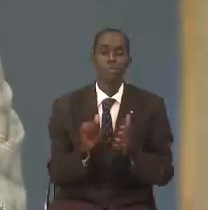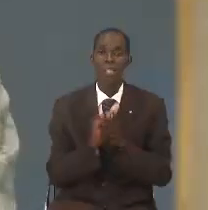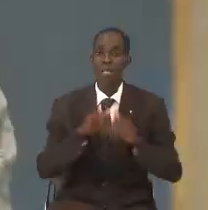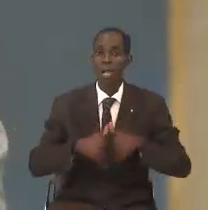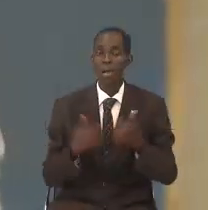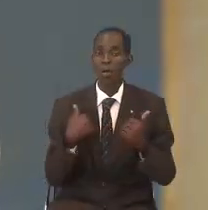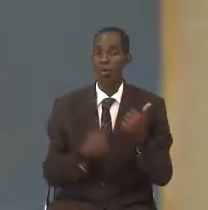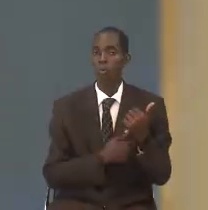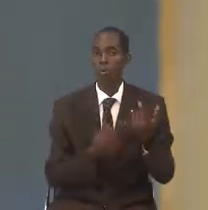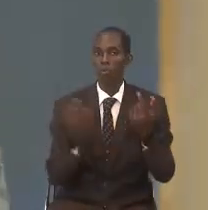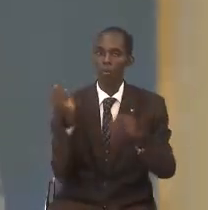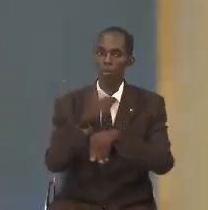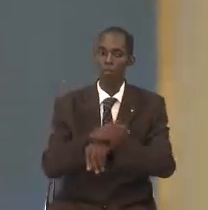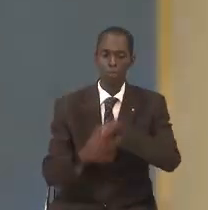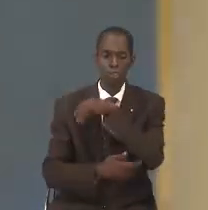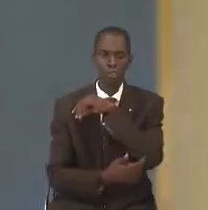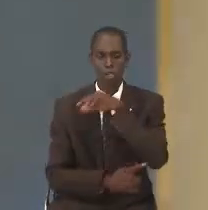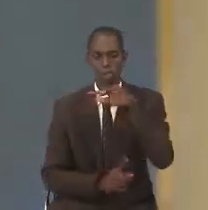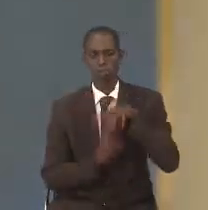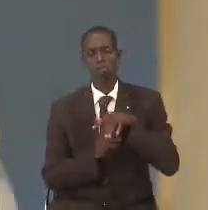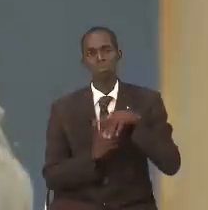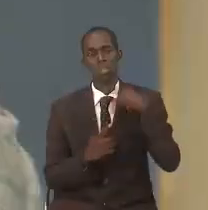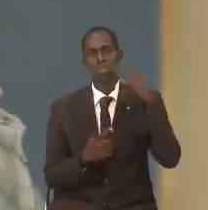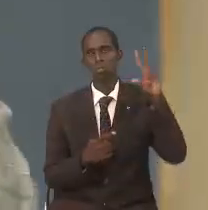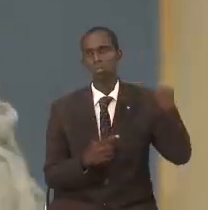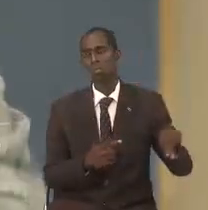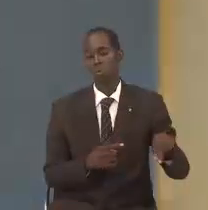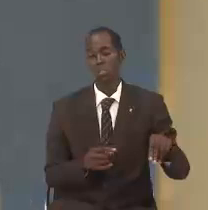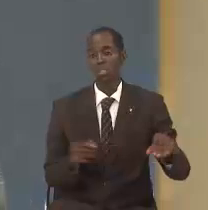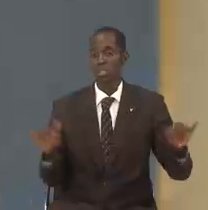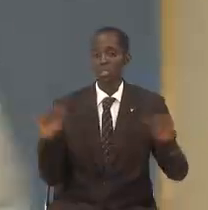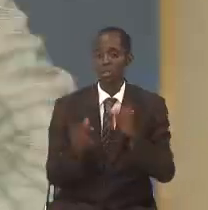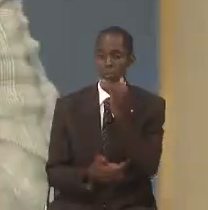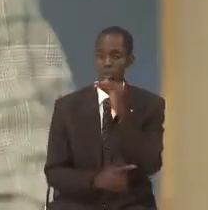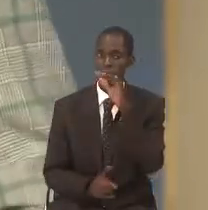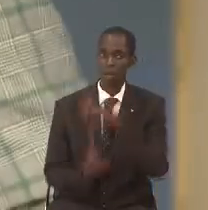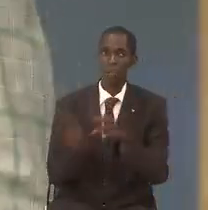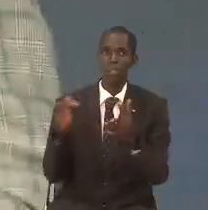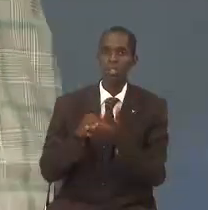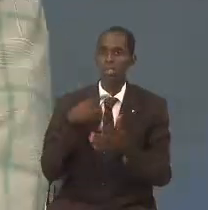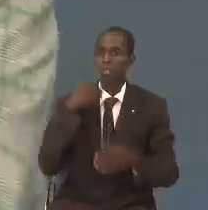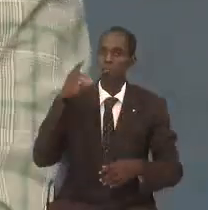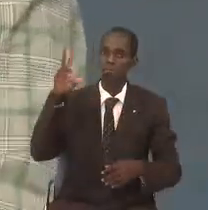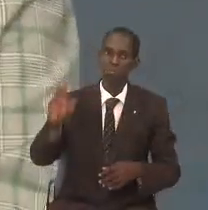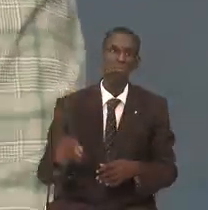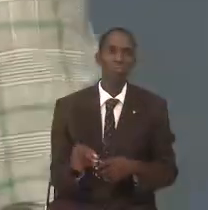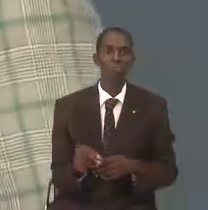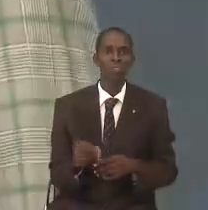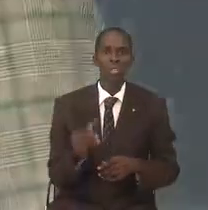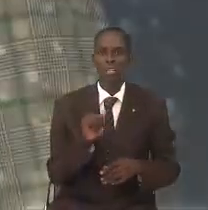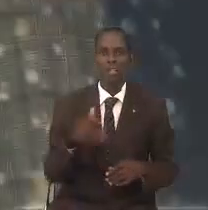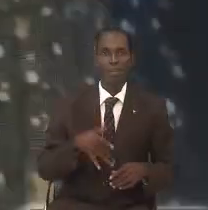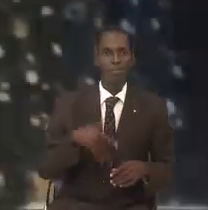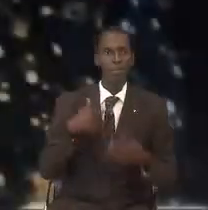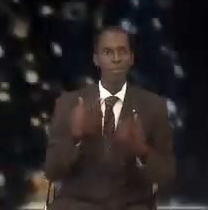you say no. That temptation comes again, you say no. An impression will come as if